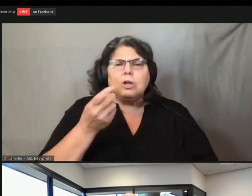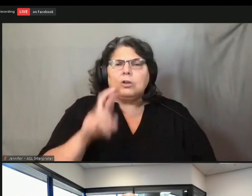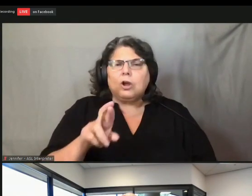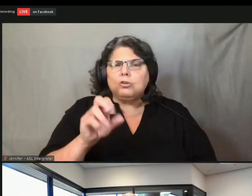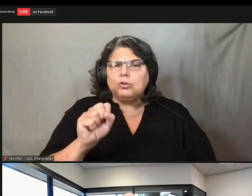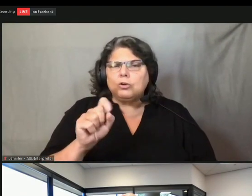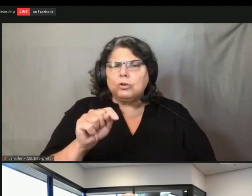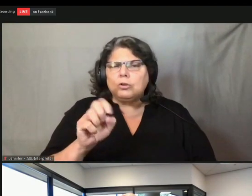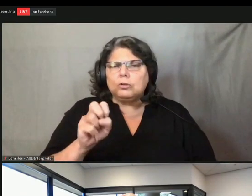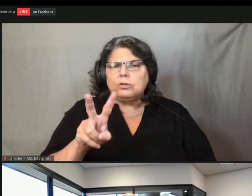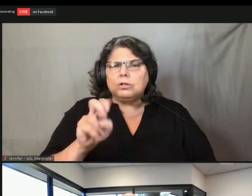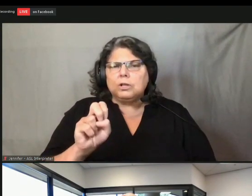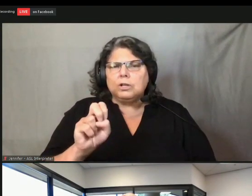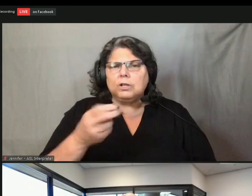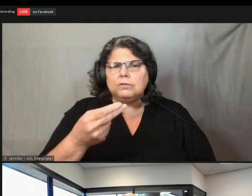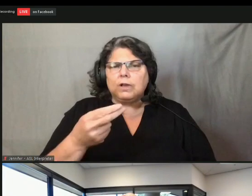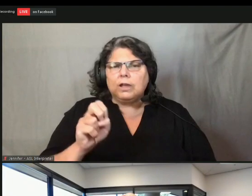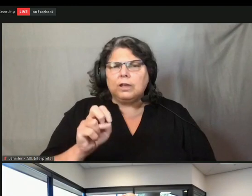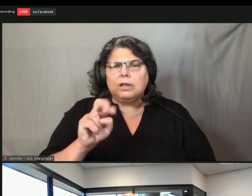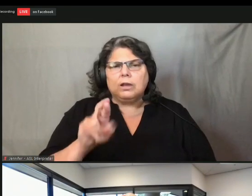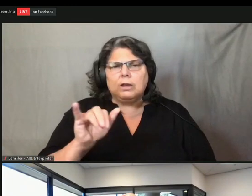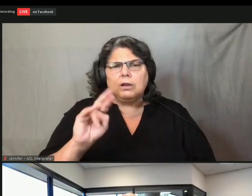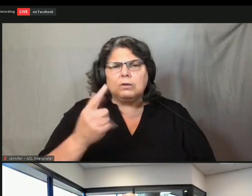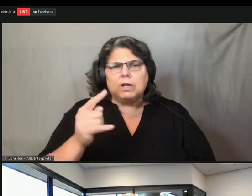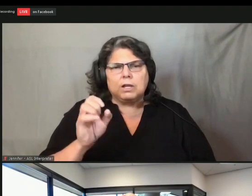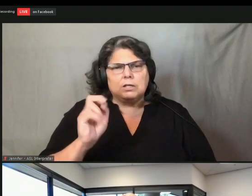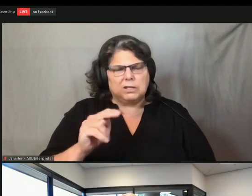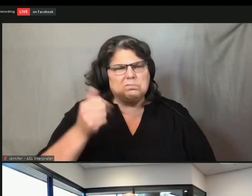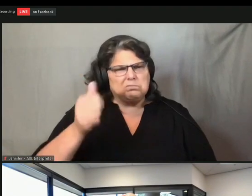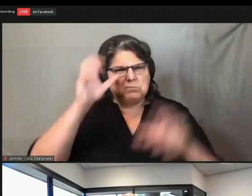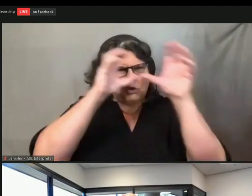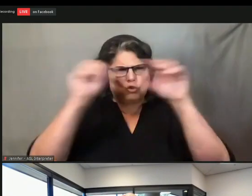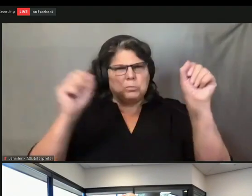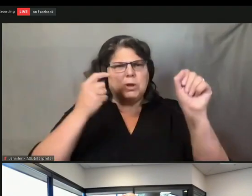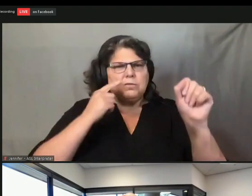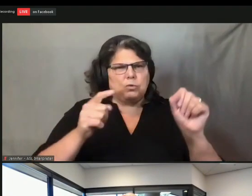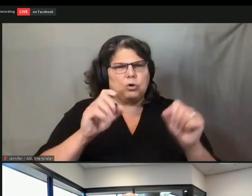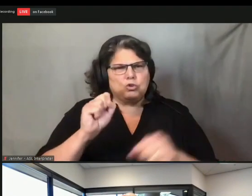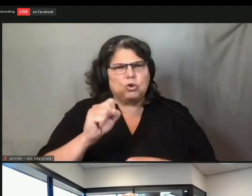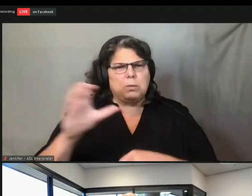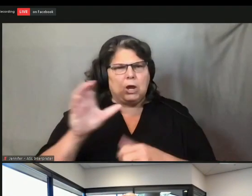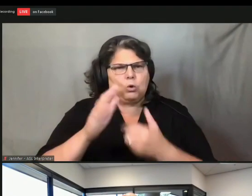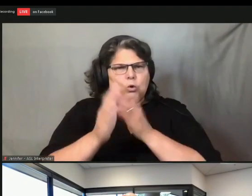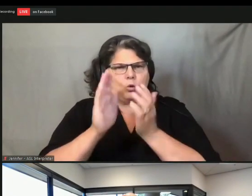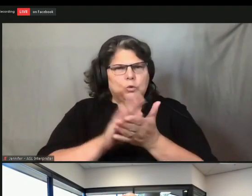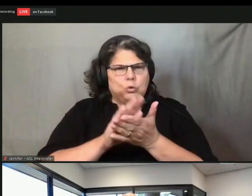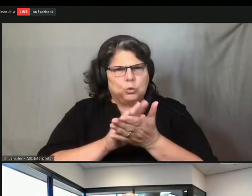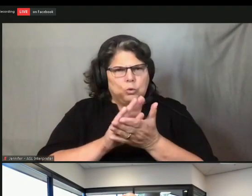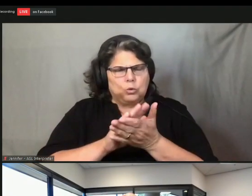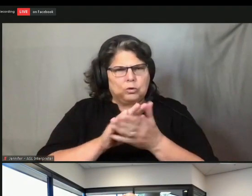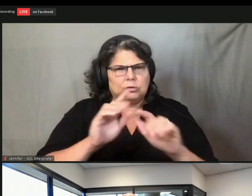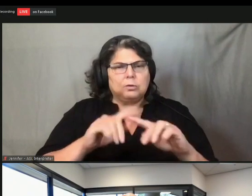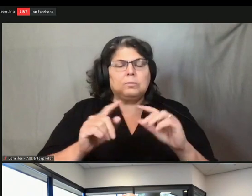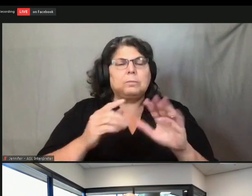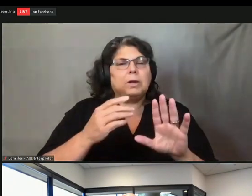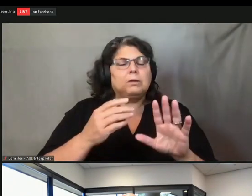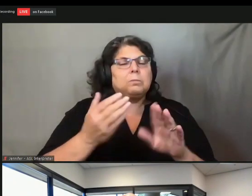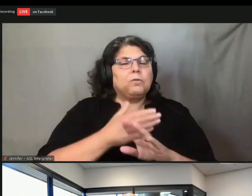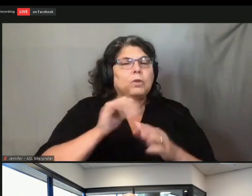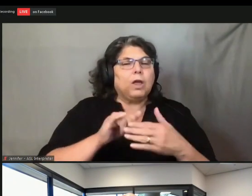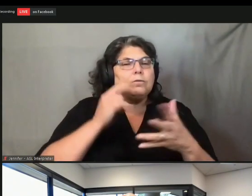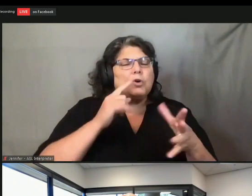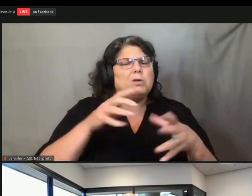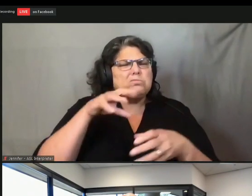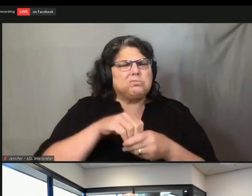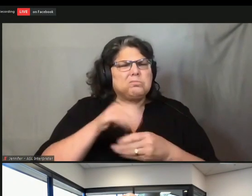schools for Sonoma County. And before we get to their talk today, as part of this community